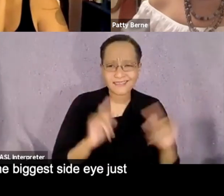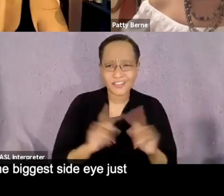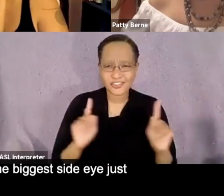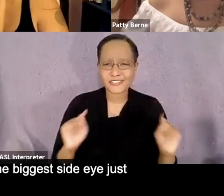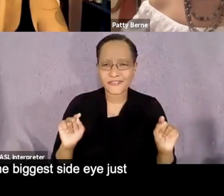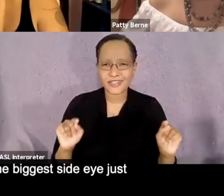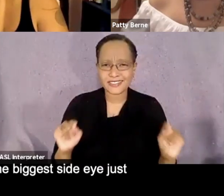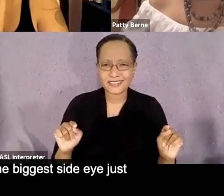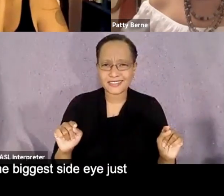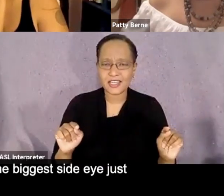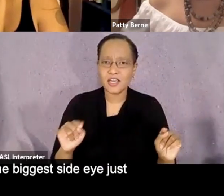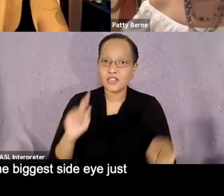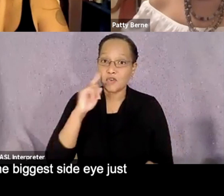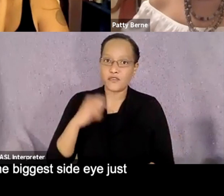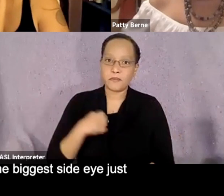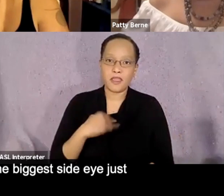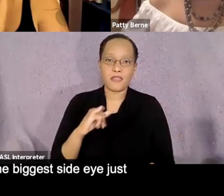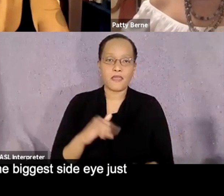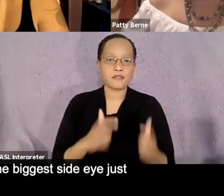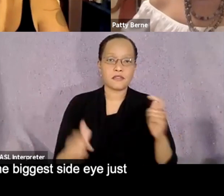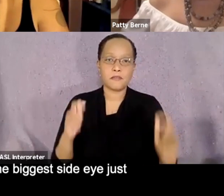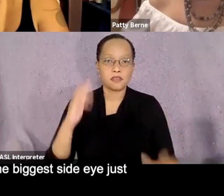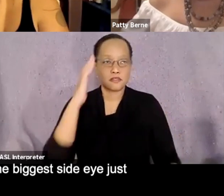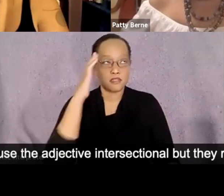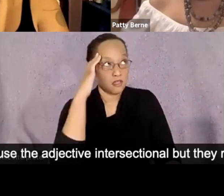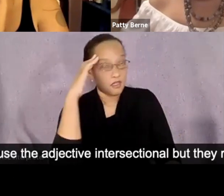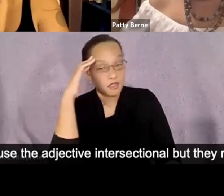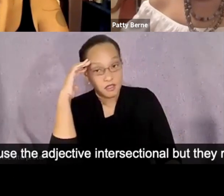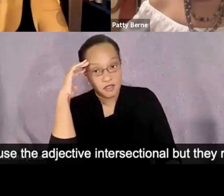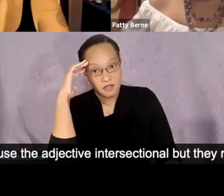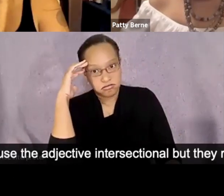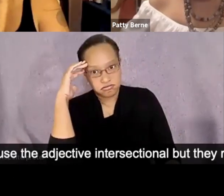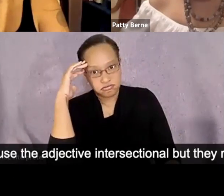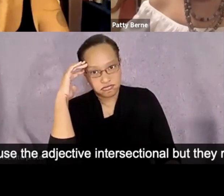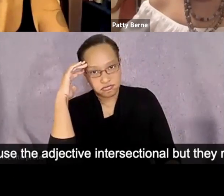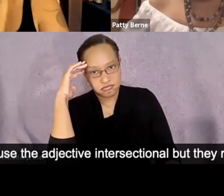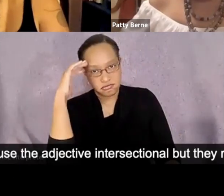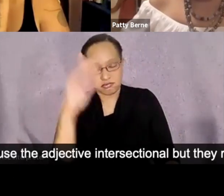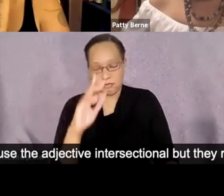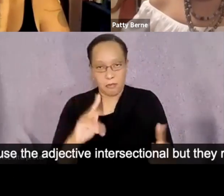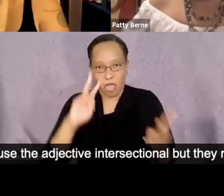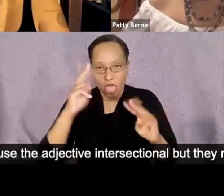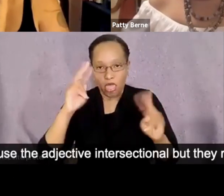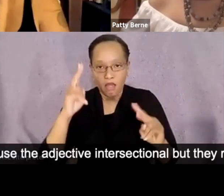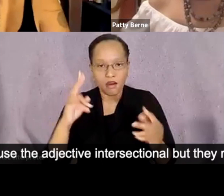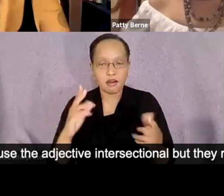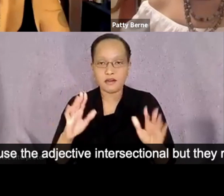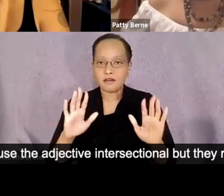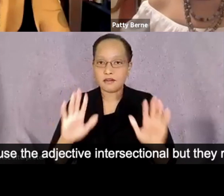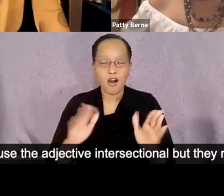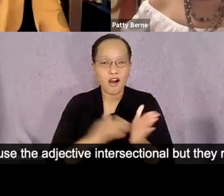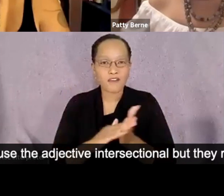that gives me the biggest side eye. I just roll my eyes so hard when people use